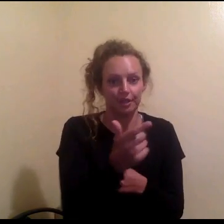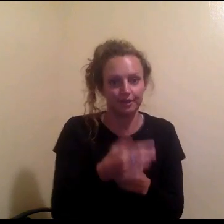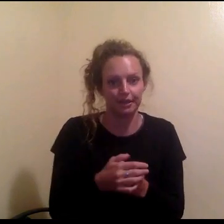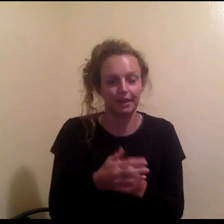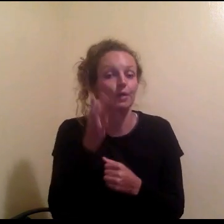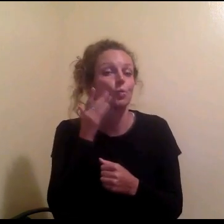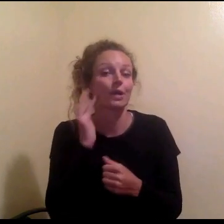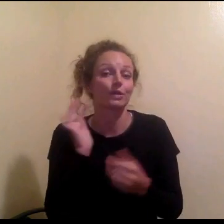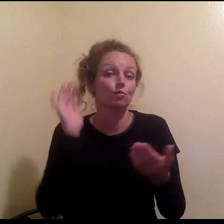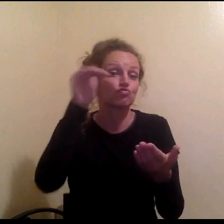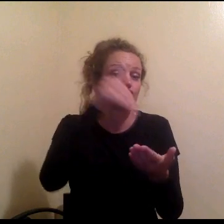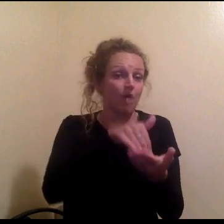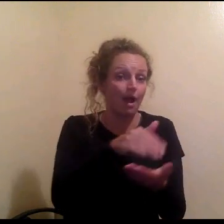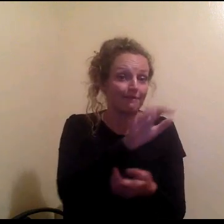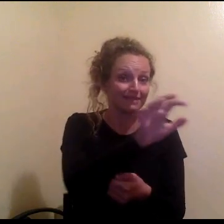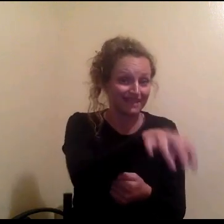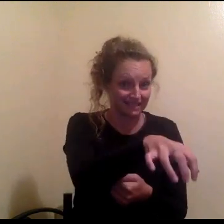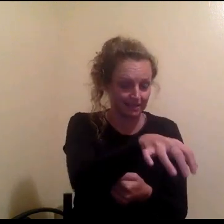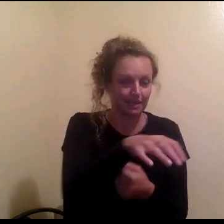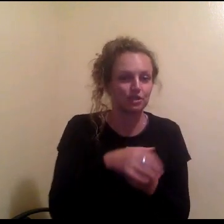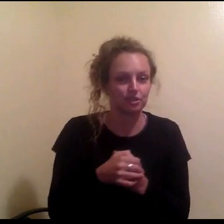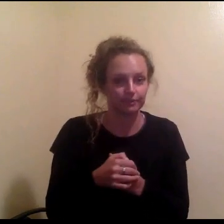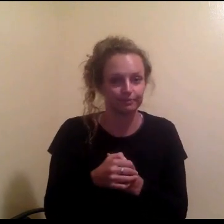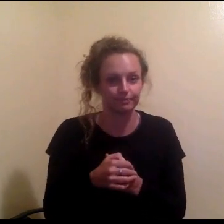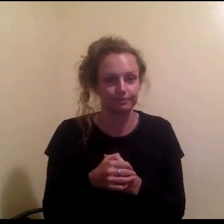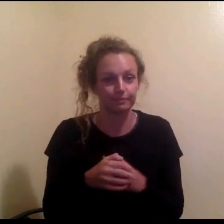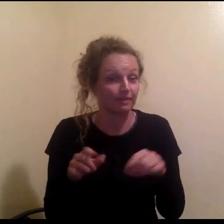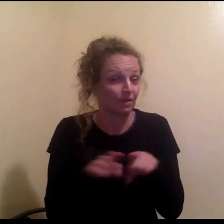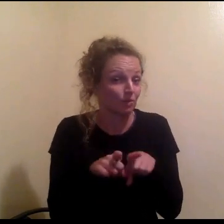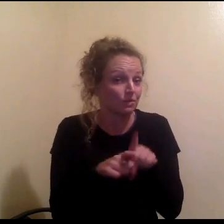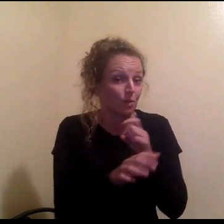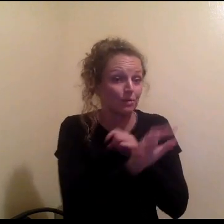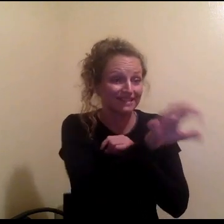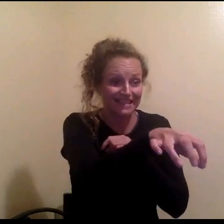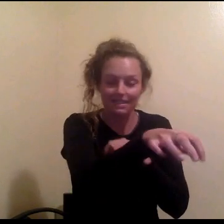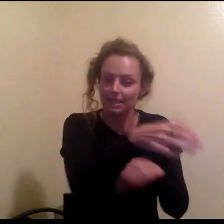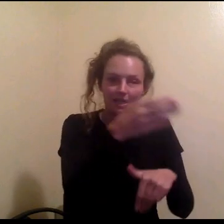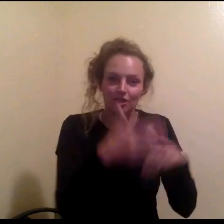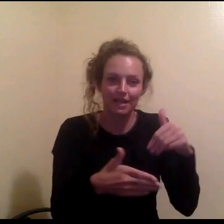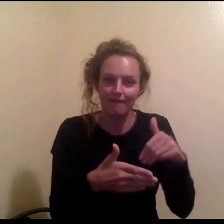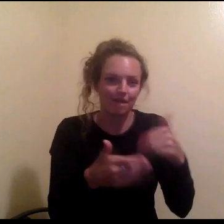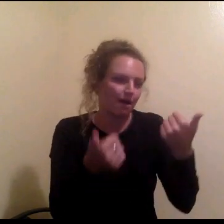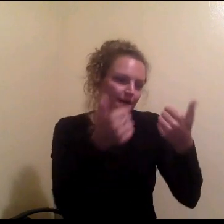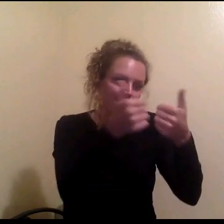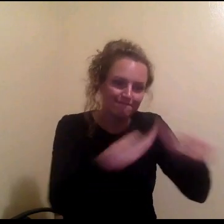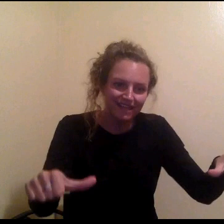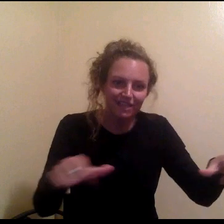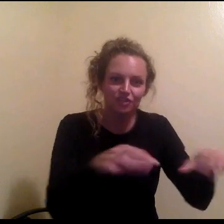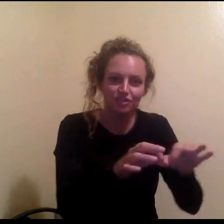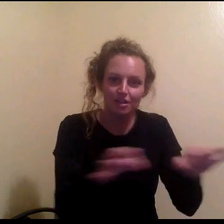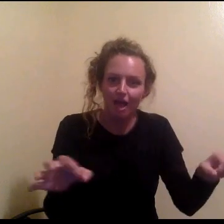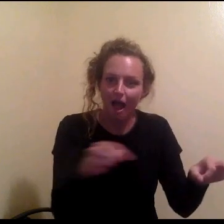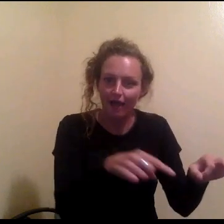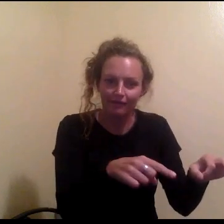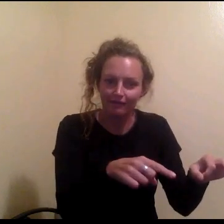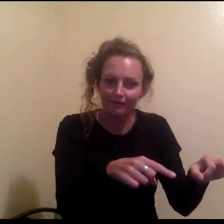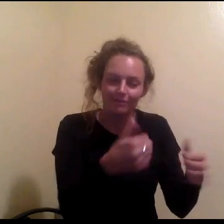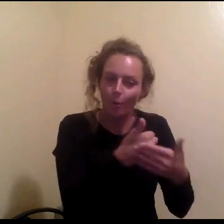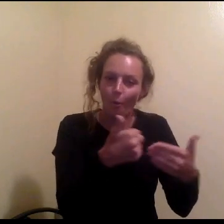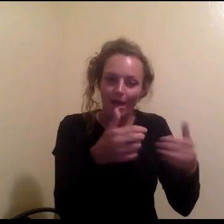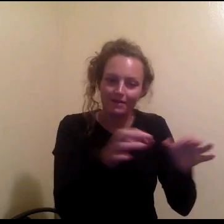be talking to each other. Cool. Well, it's a hugely ambitious project. I know that. And I know that you've got a huge amount of energy and